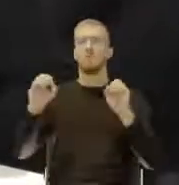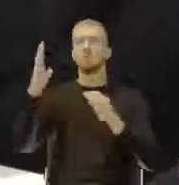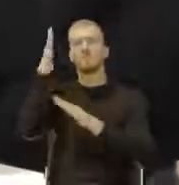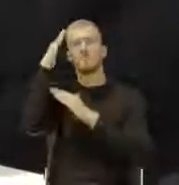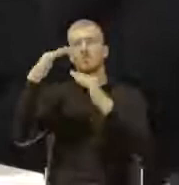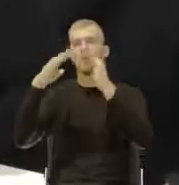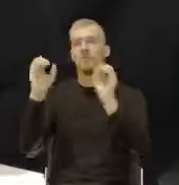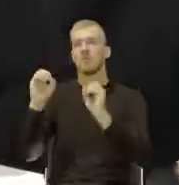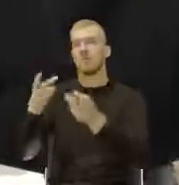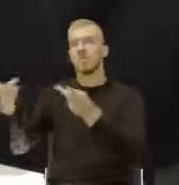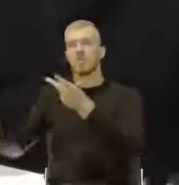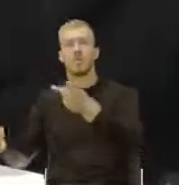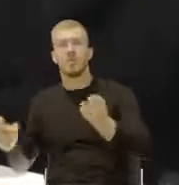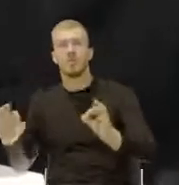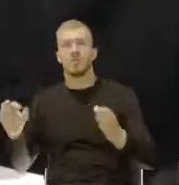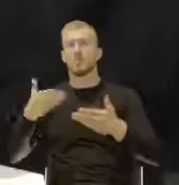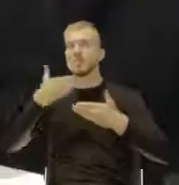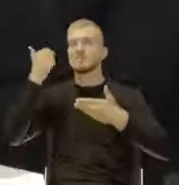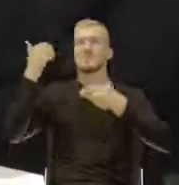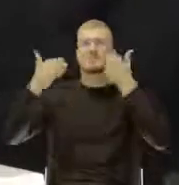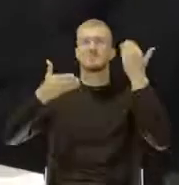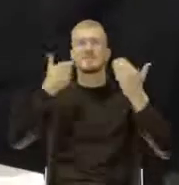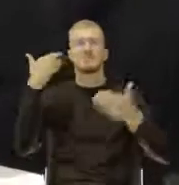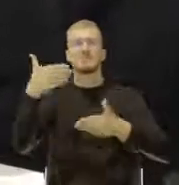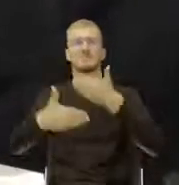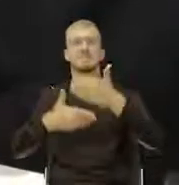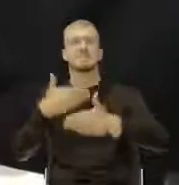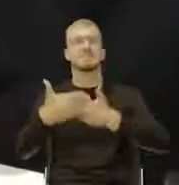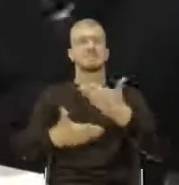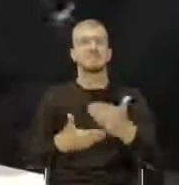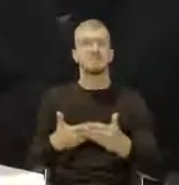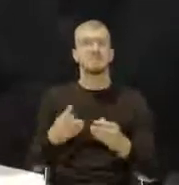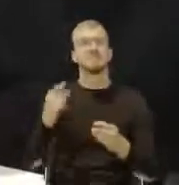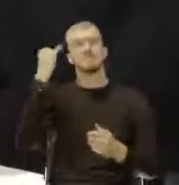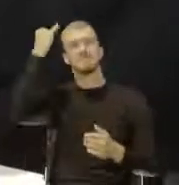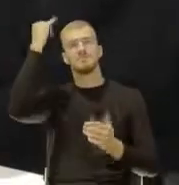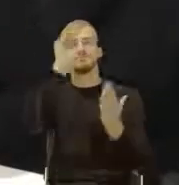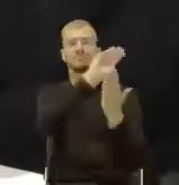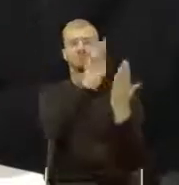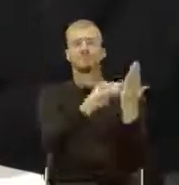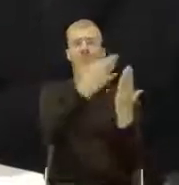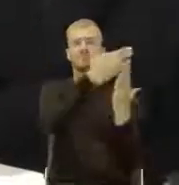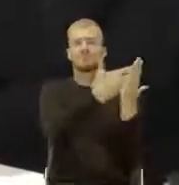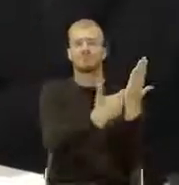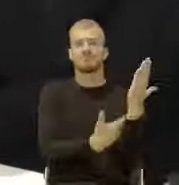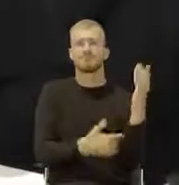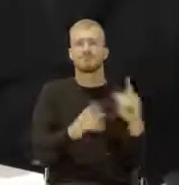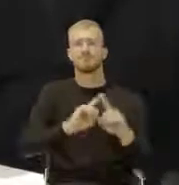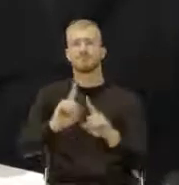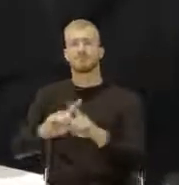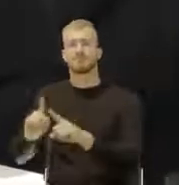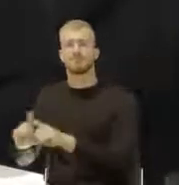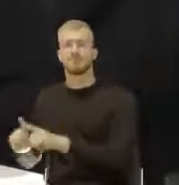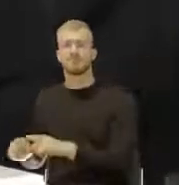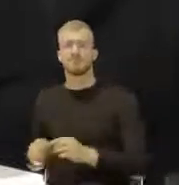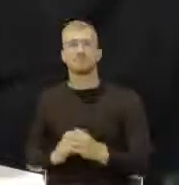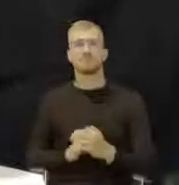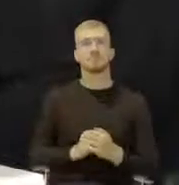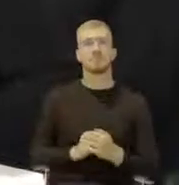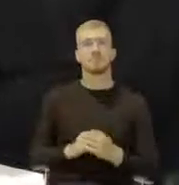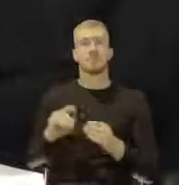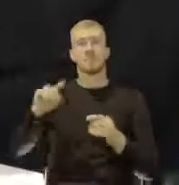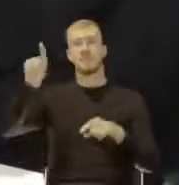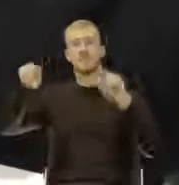stronger or more resilient. As we look back at the progress made since Quito, it is clear that we will never